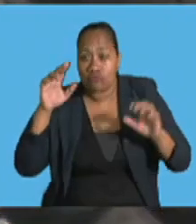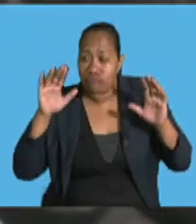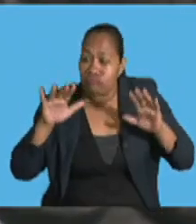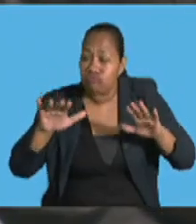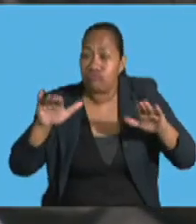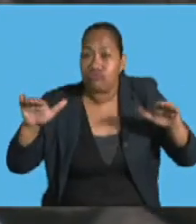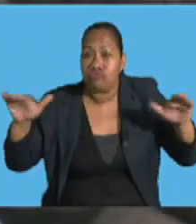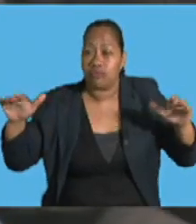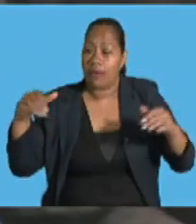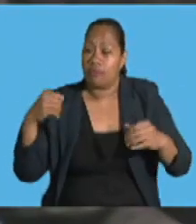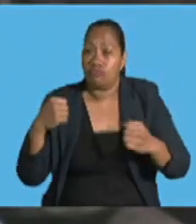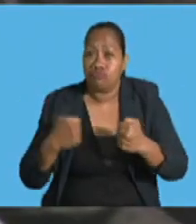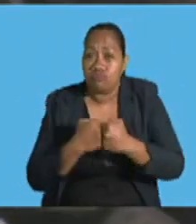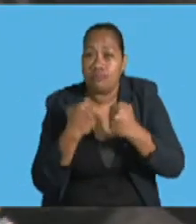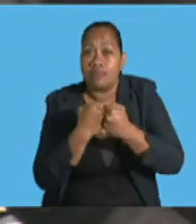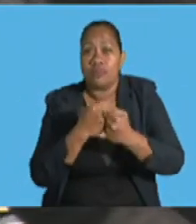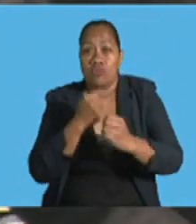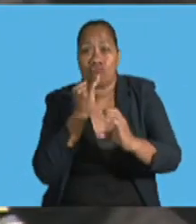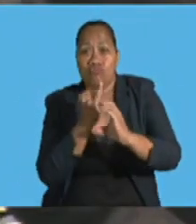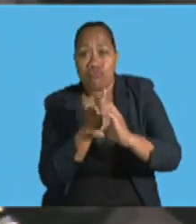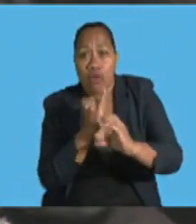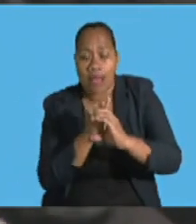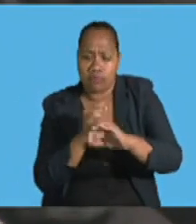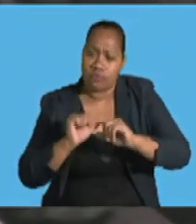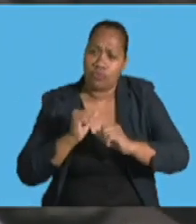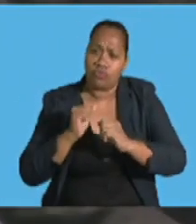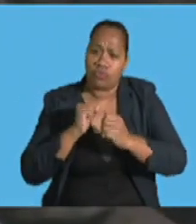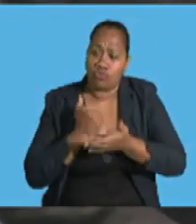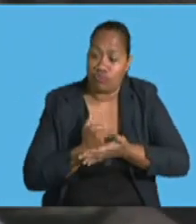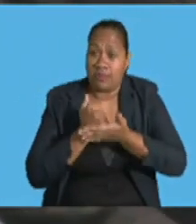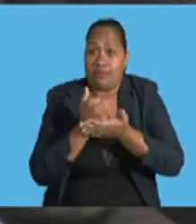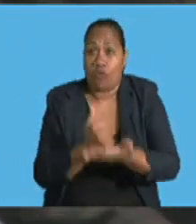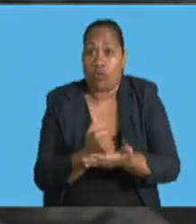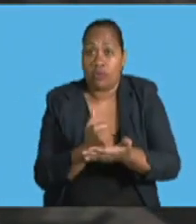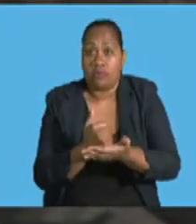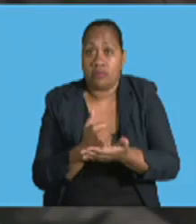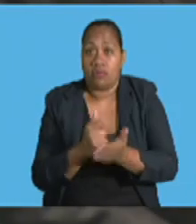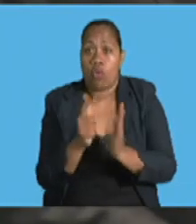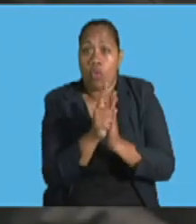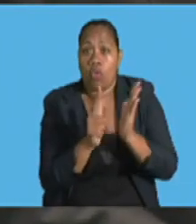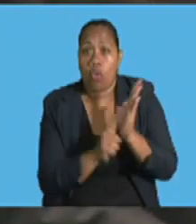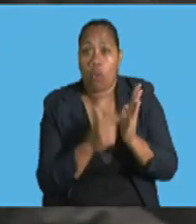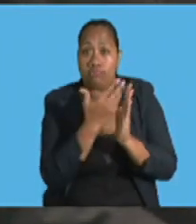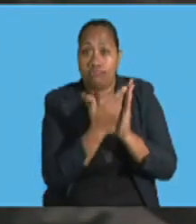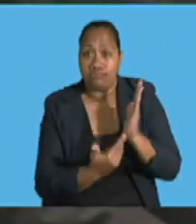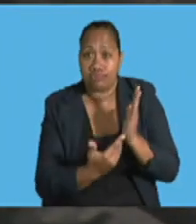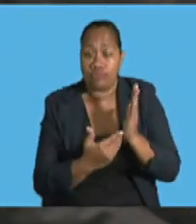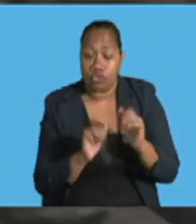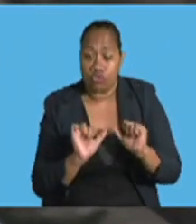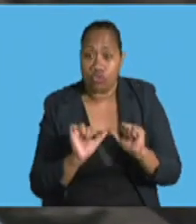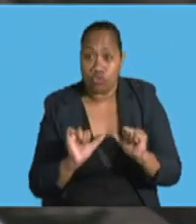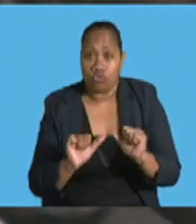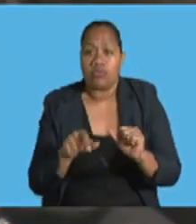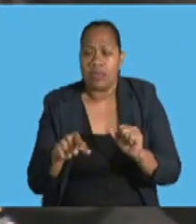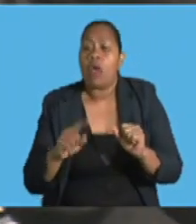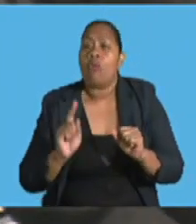towards fighting crime and supporting law enforcement efforts in the war against